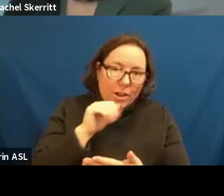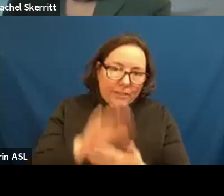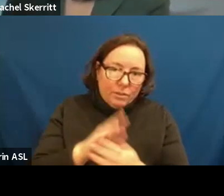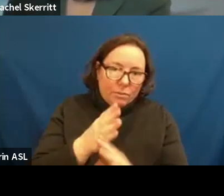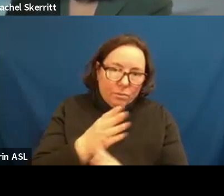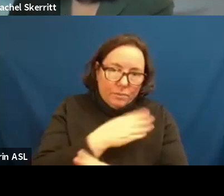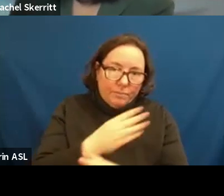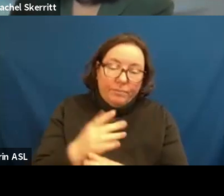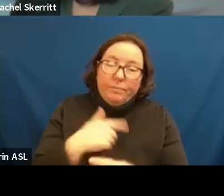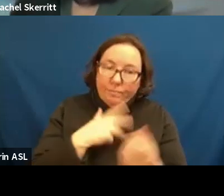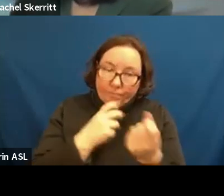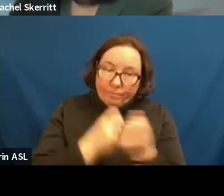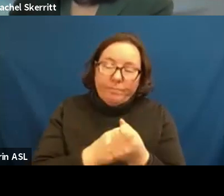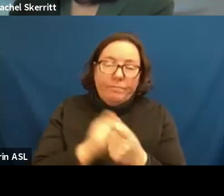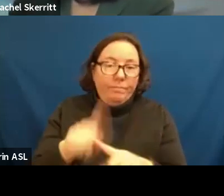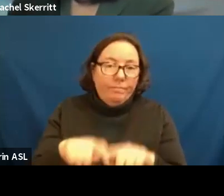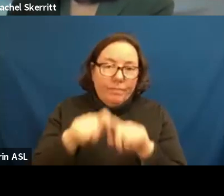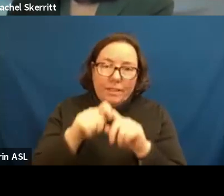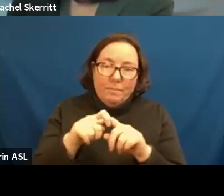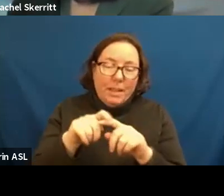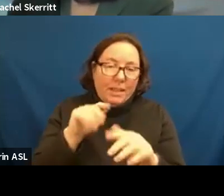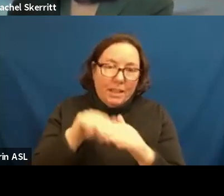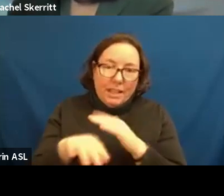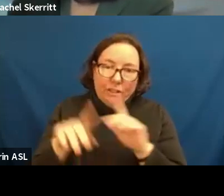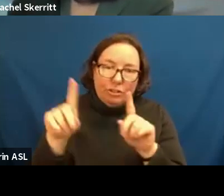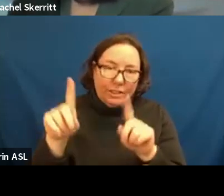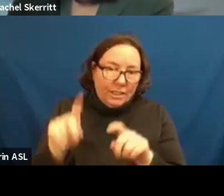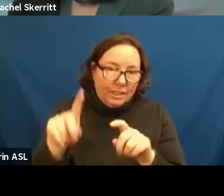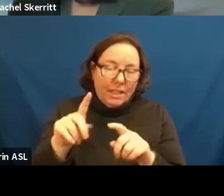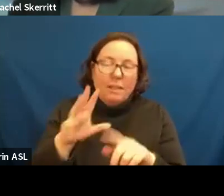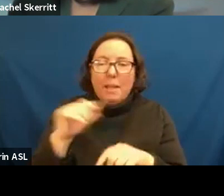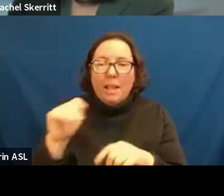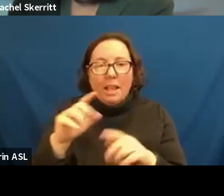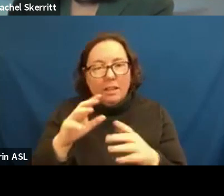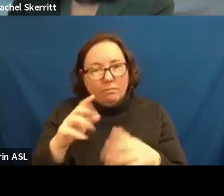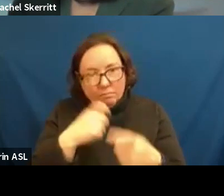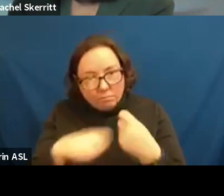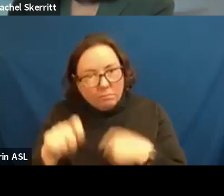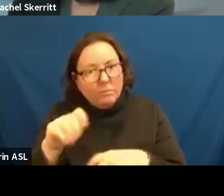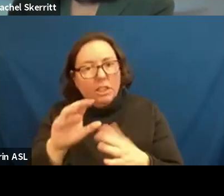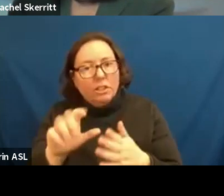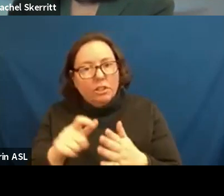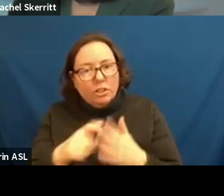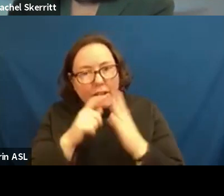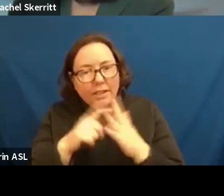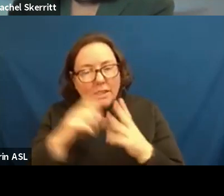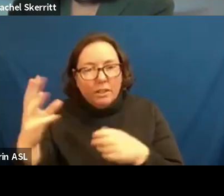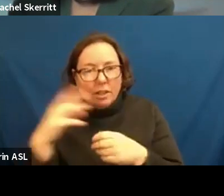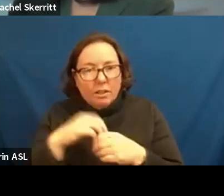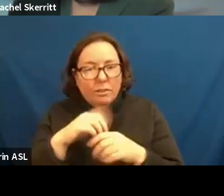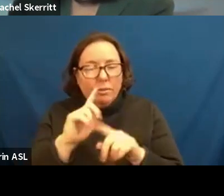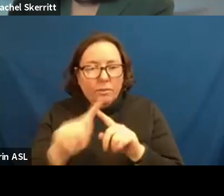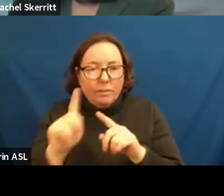fully support the suspension of the entrance exam and the adoption of criteria that take into account neighborhood equity, socioeconomic inclusion, and